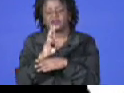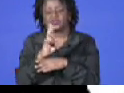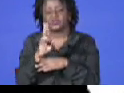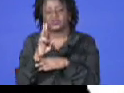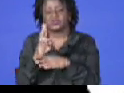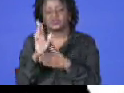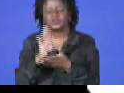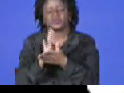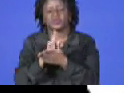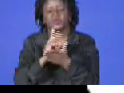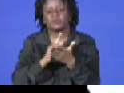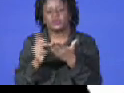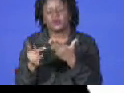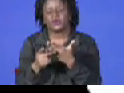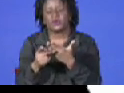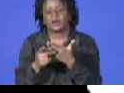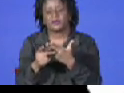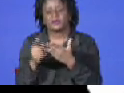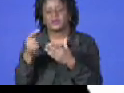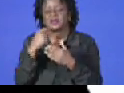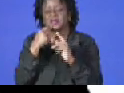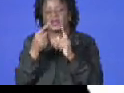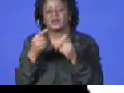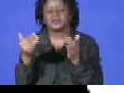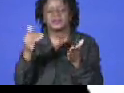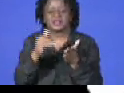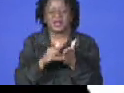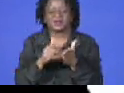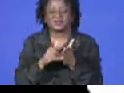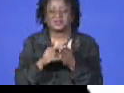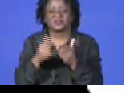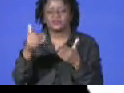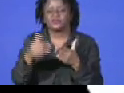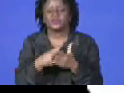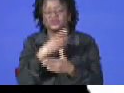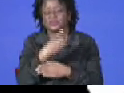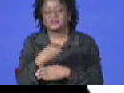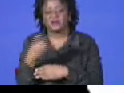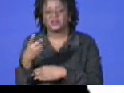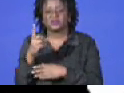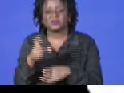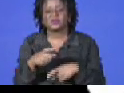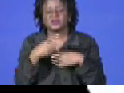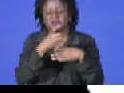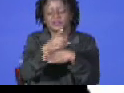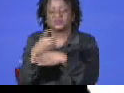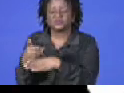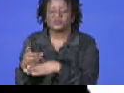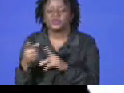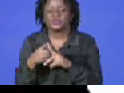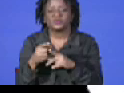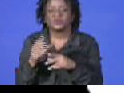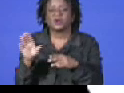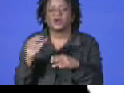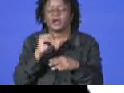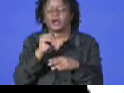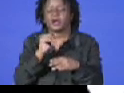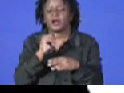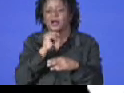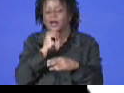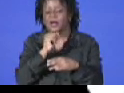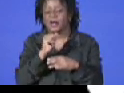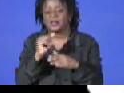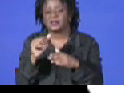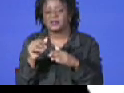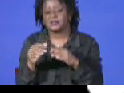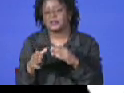to COVID-19. He announced thousands of new devices will be distributed to underprivileged public school students.